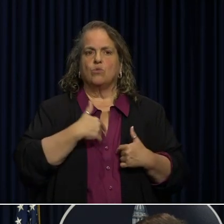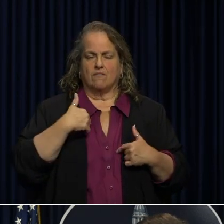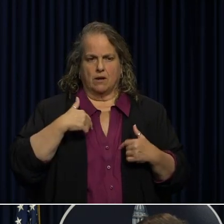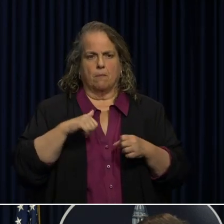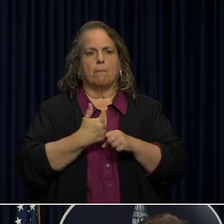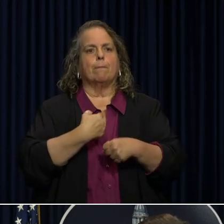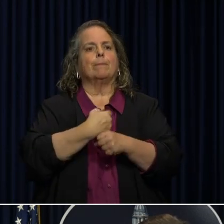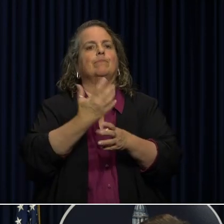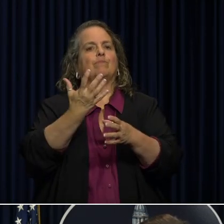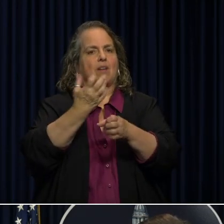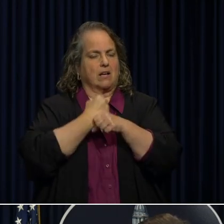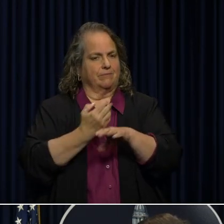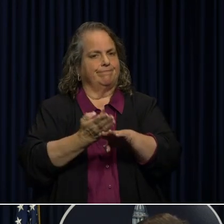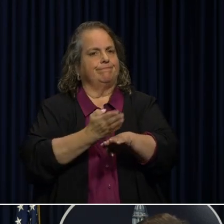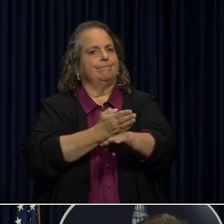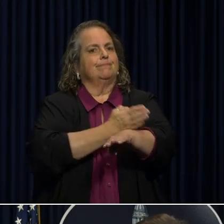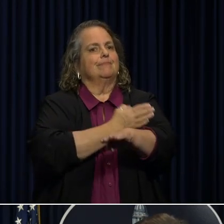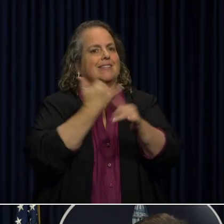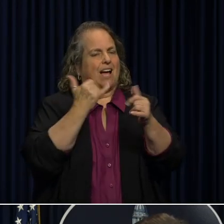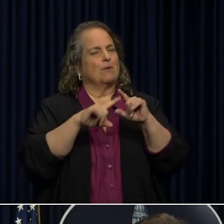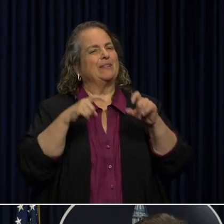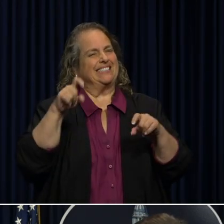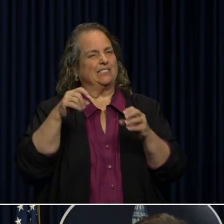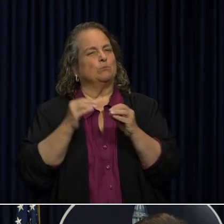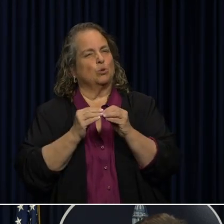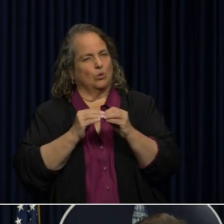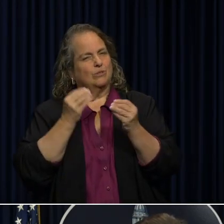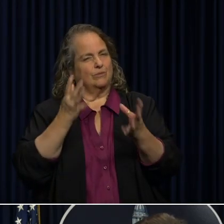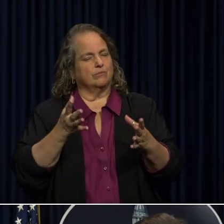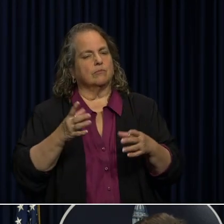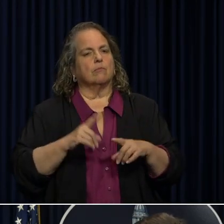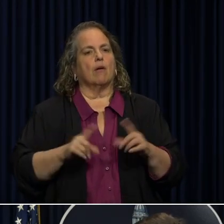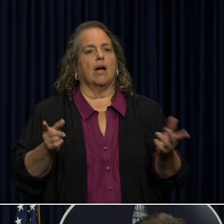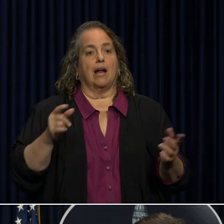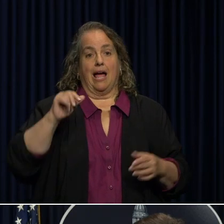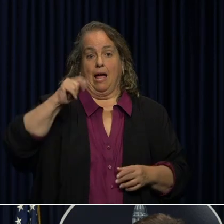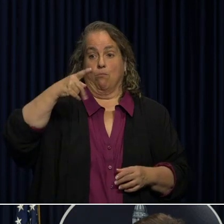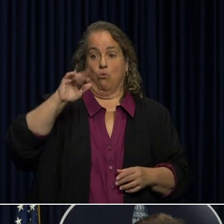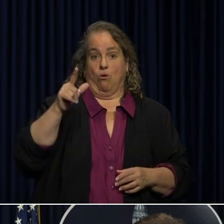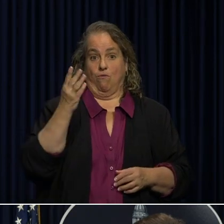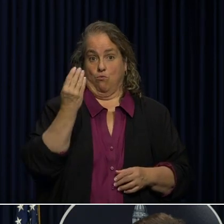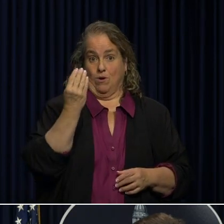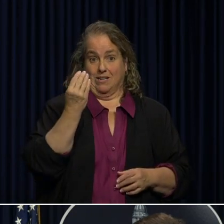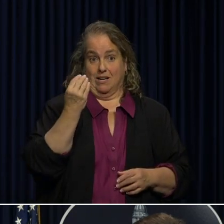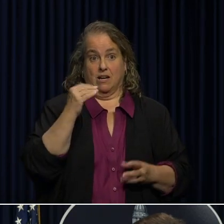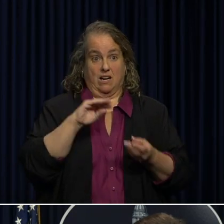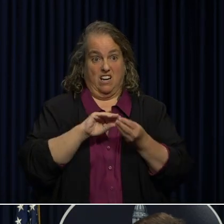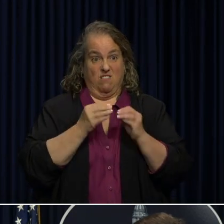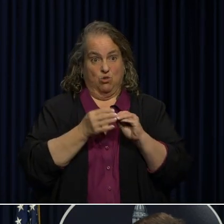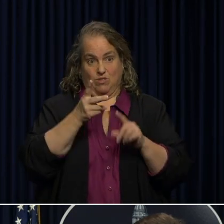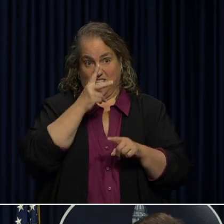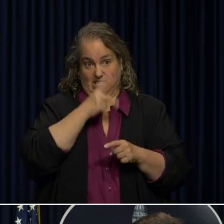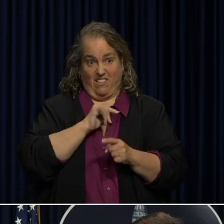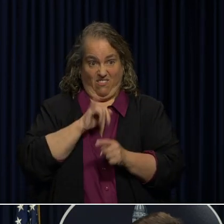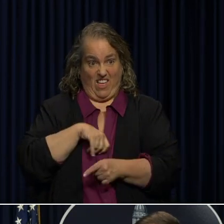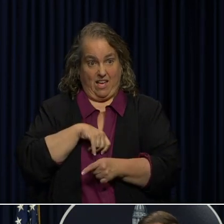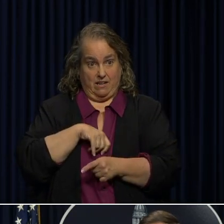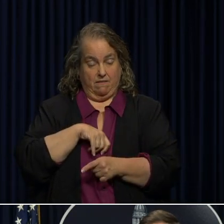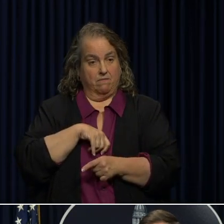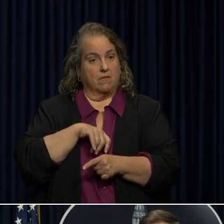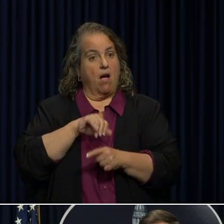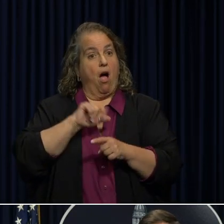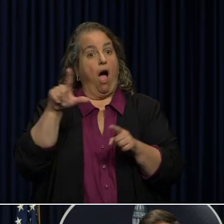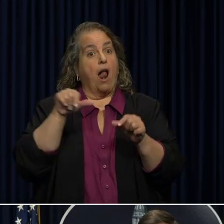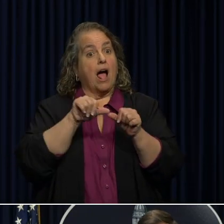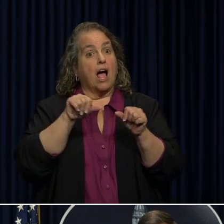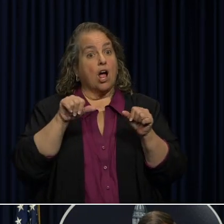though we have more to go. This was as of April 14th. And I'm proud to say that in just about all these areas,